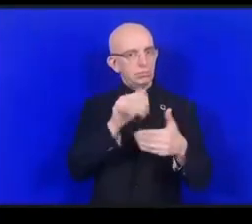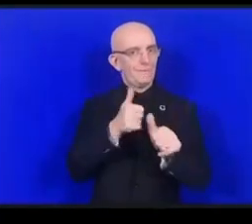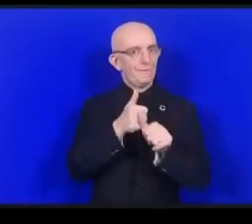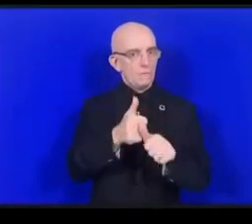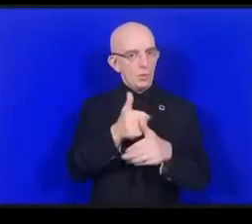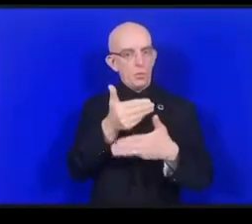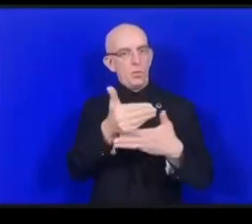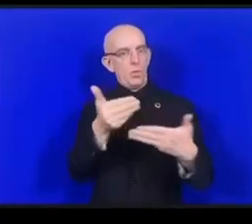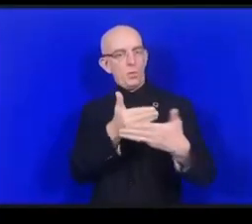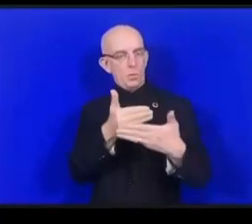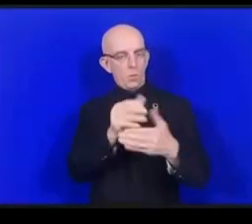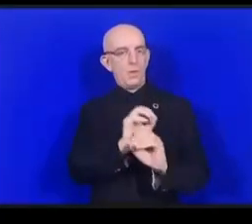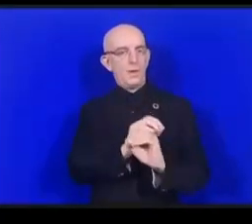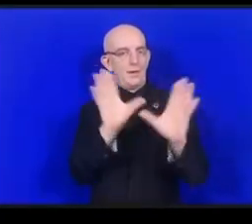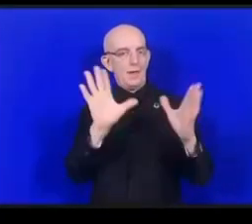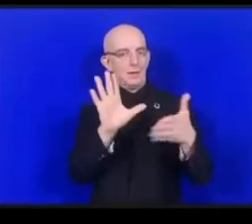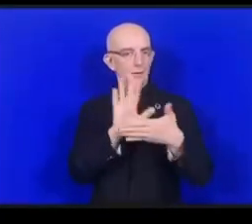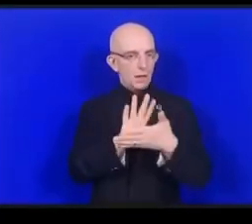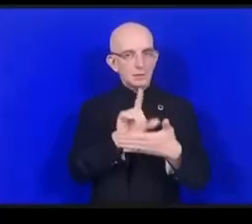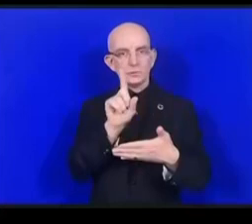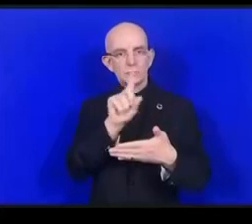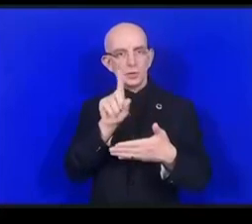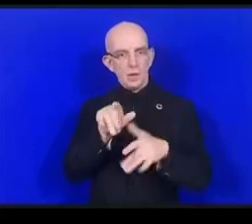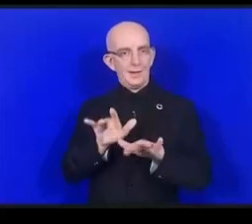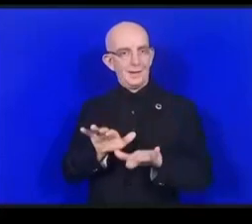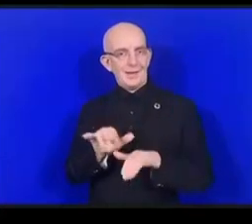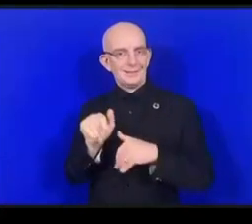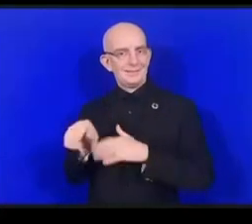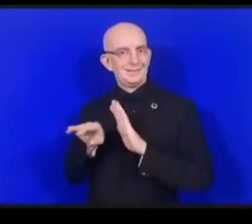of behavior about accessibility. Thank you.